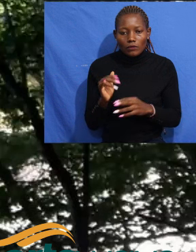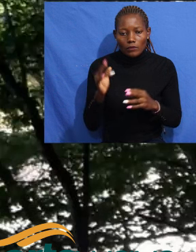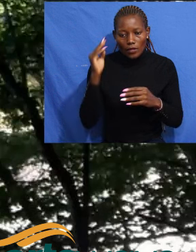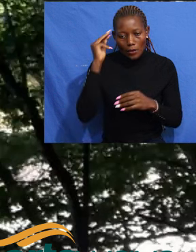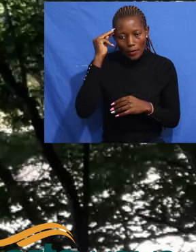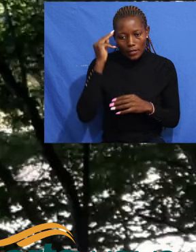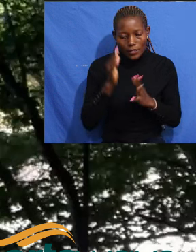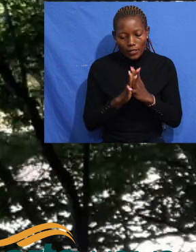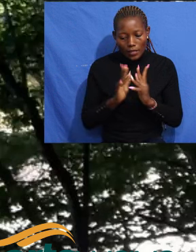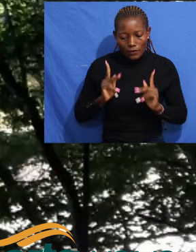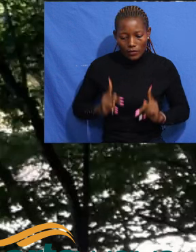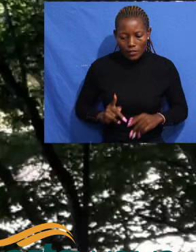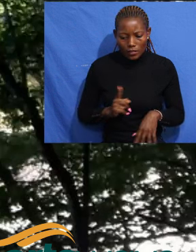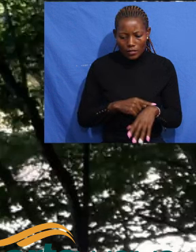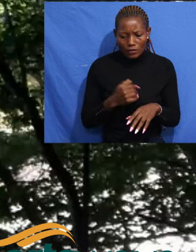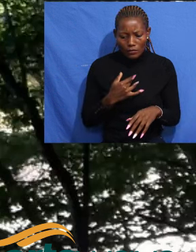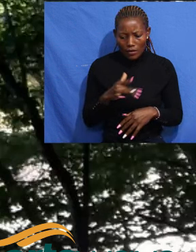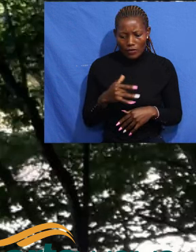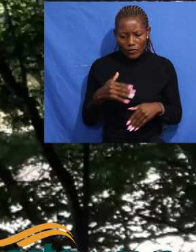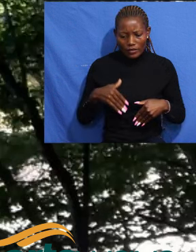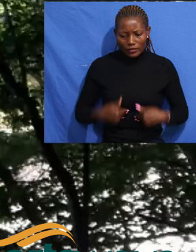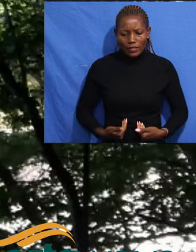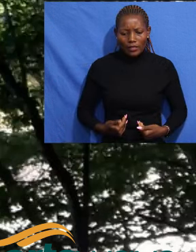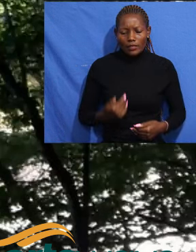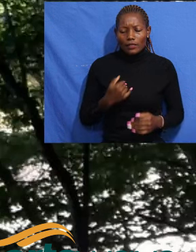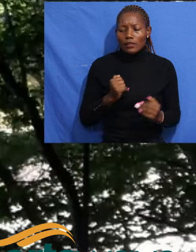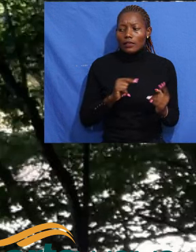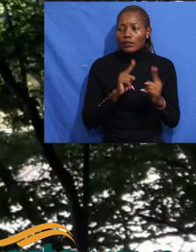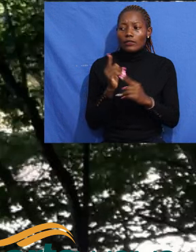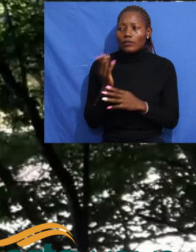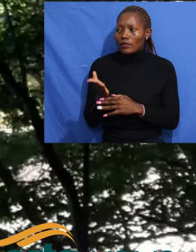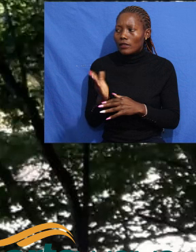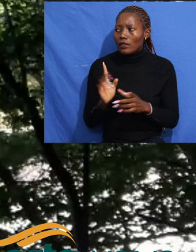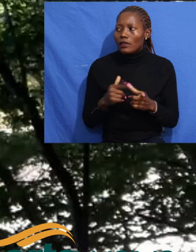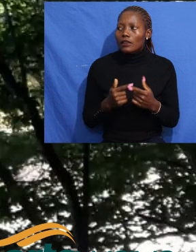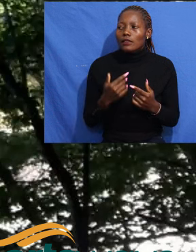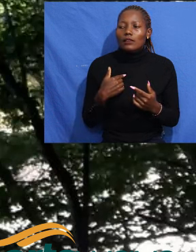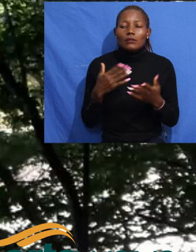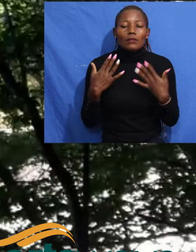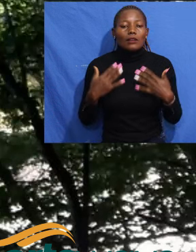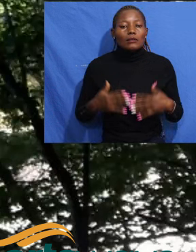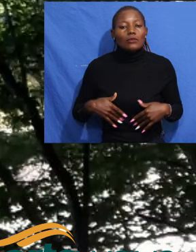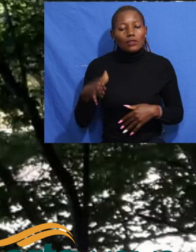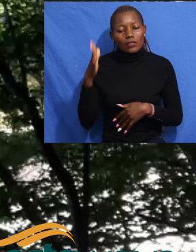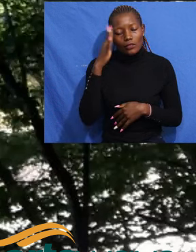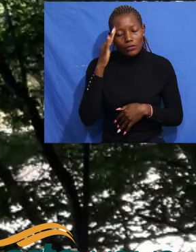just go to this place, and my body knows this is the right place to go.